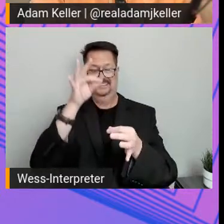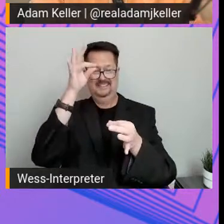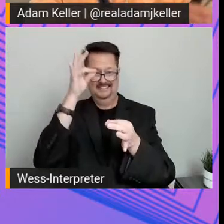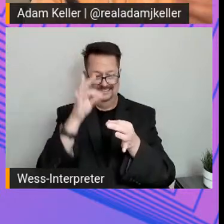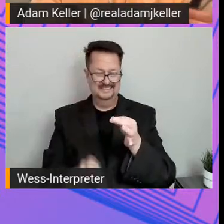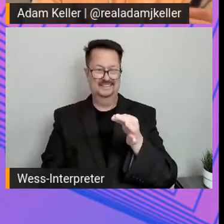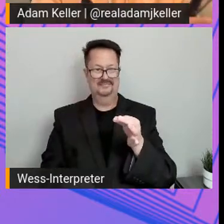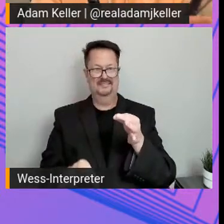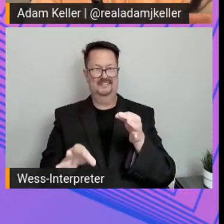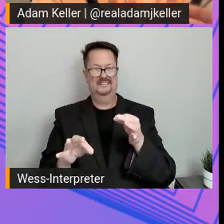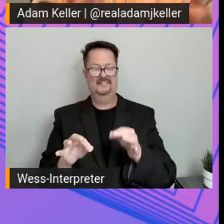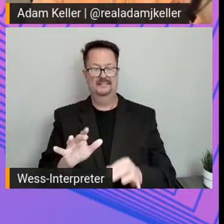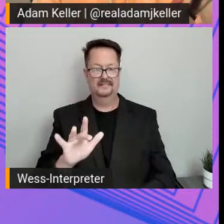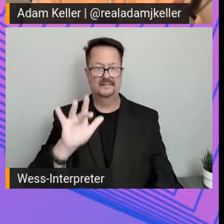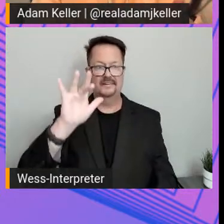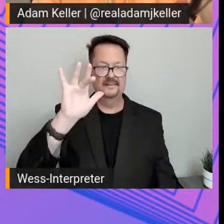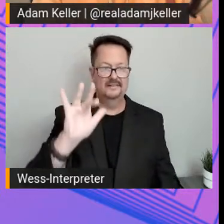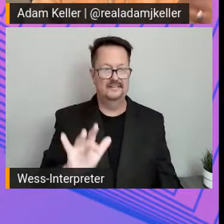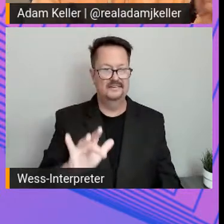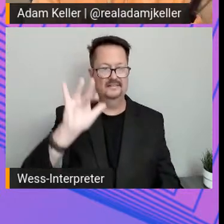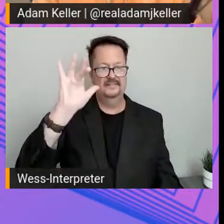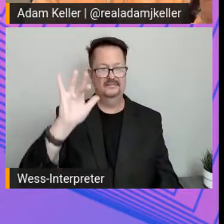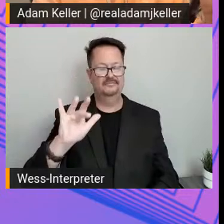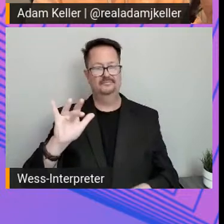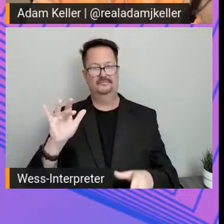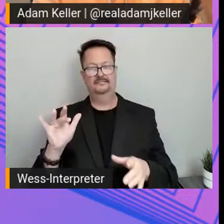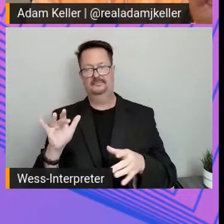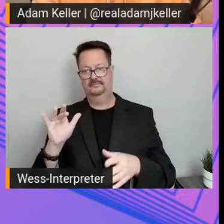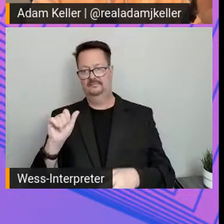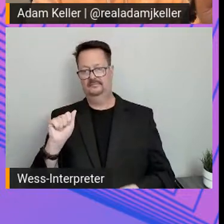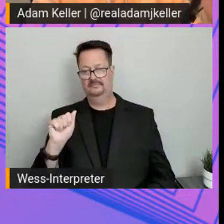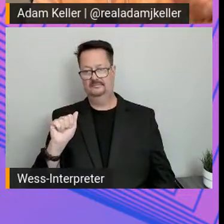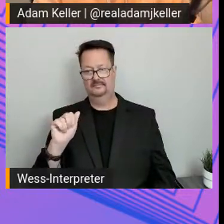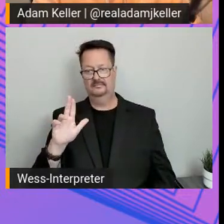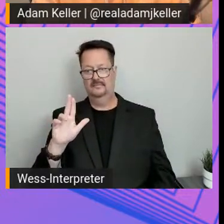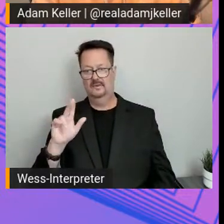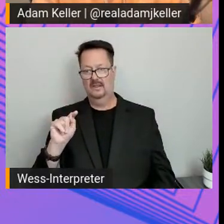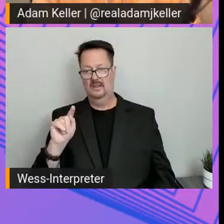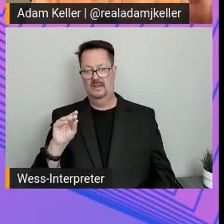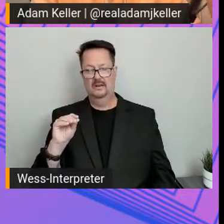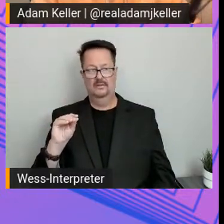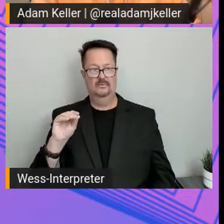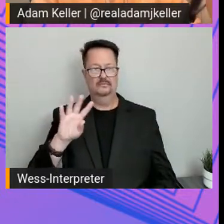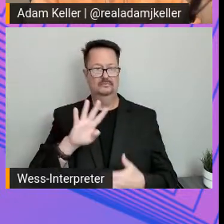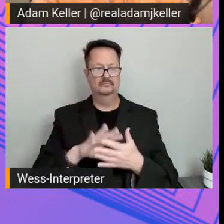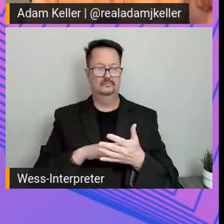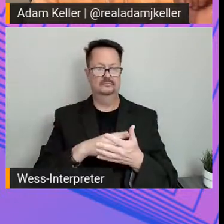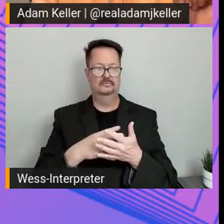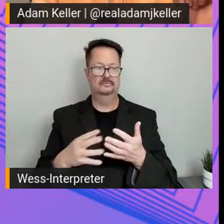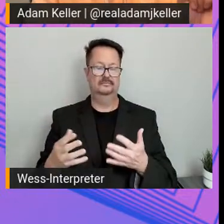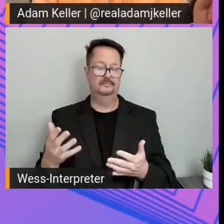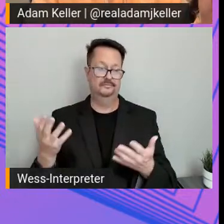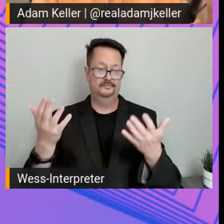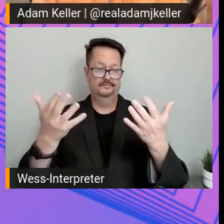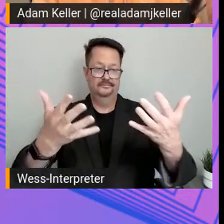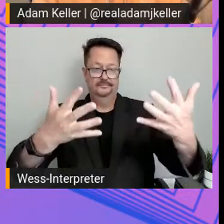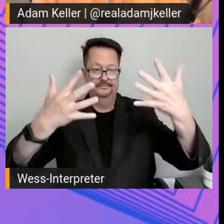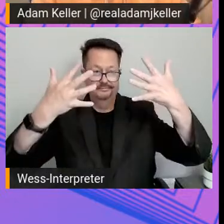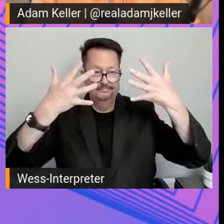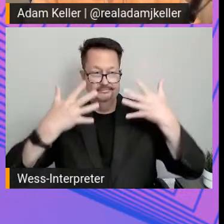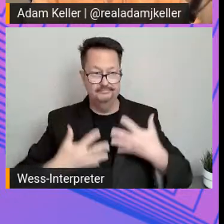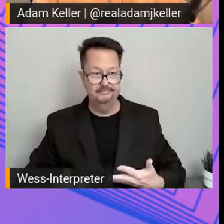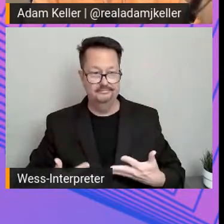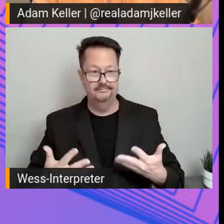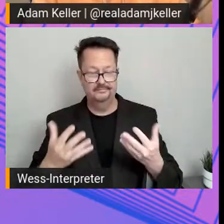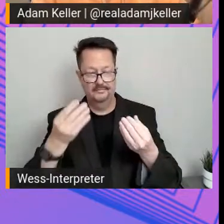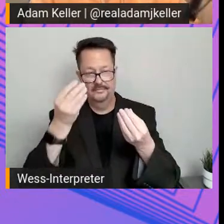that all you have to do is, if you want to auto scale, you just a simple parameter in your manifest, and you say, here's the percentage of utilization